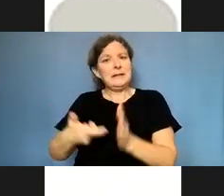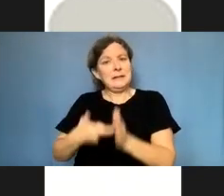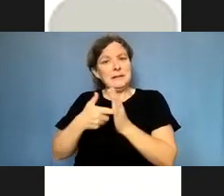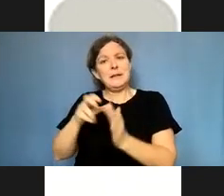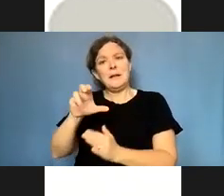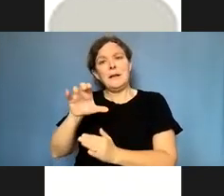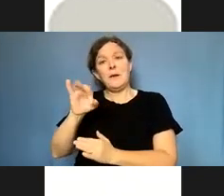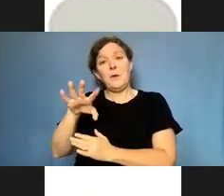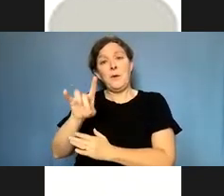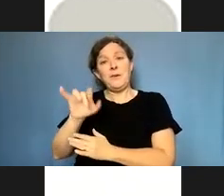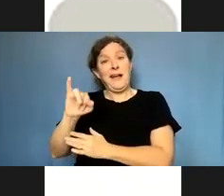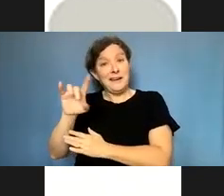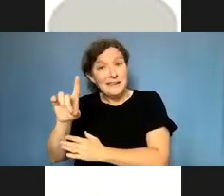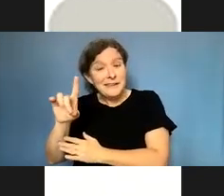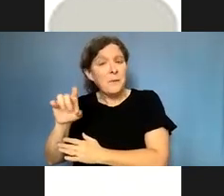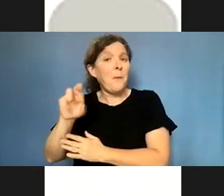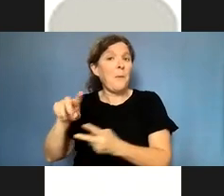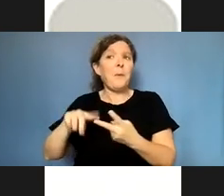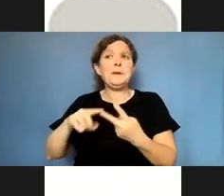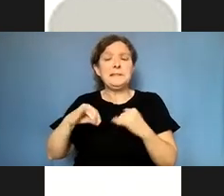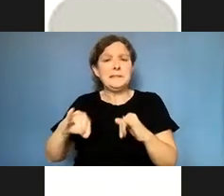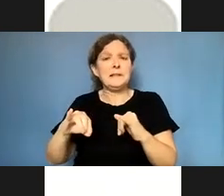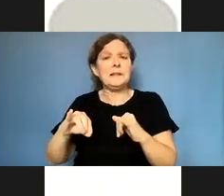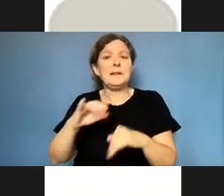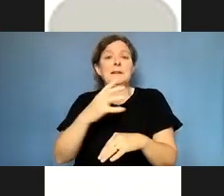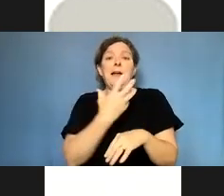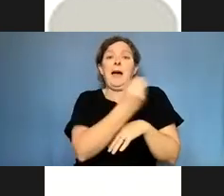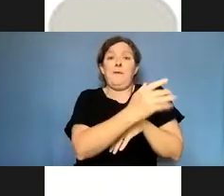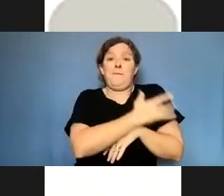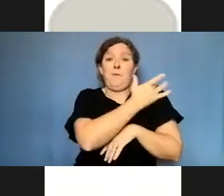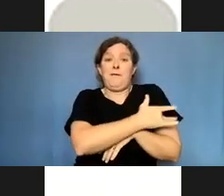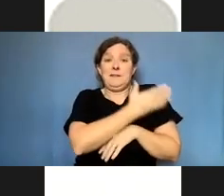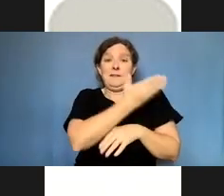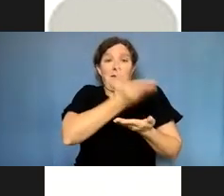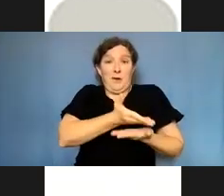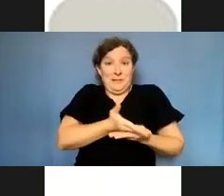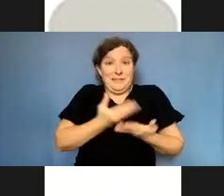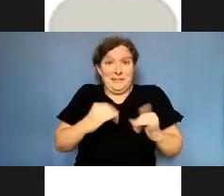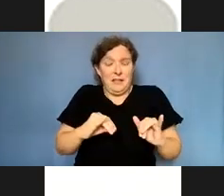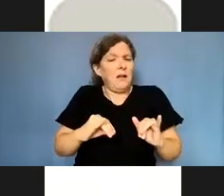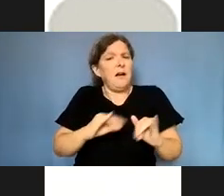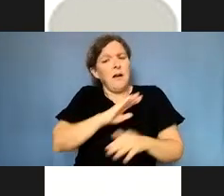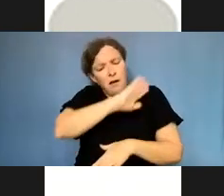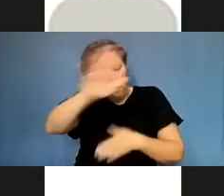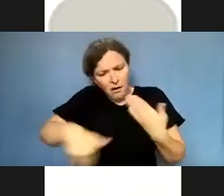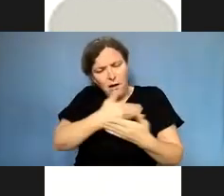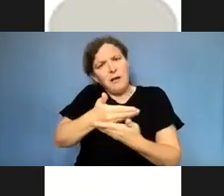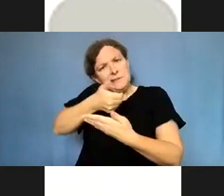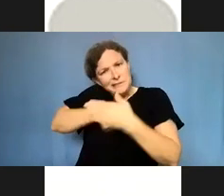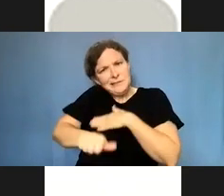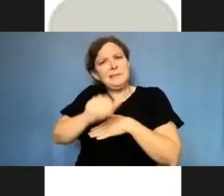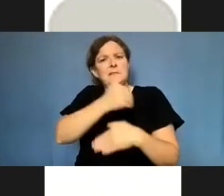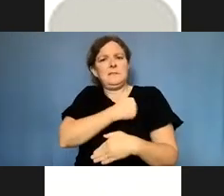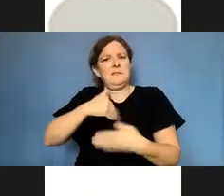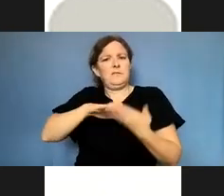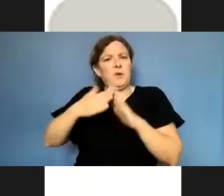ID, and even still needs their out of province vaccinations documented, they can get all that done at the City of Toronto